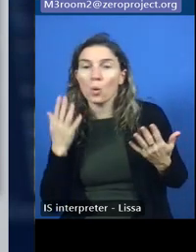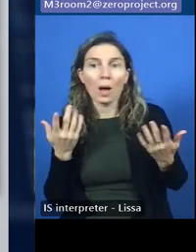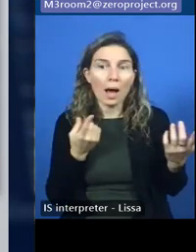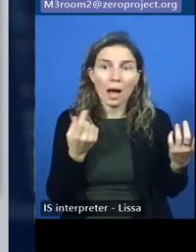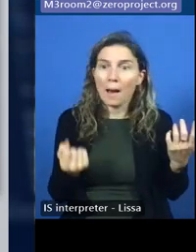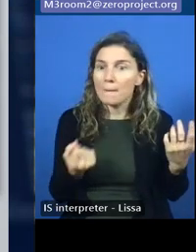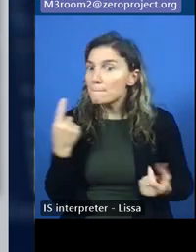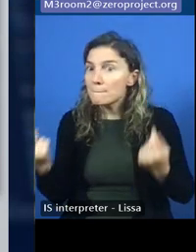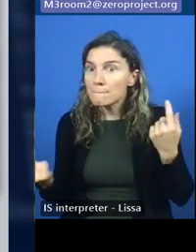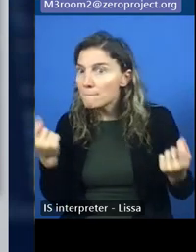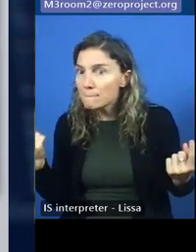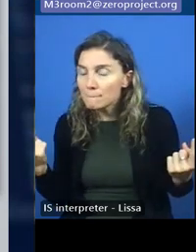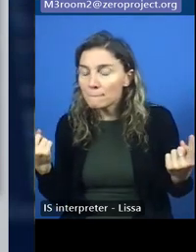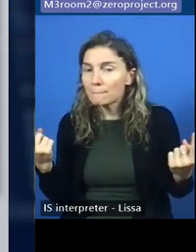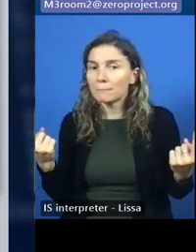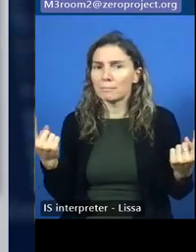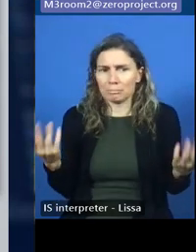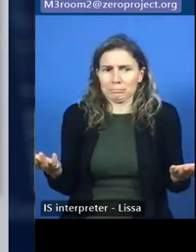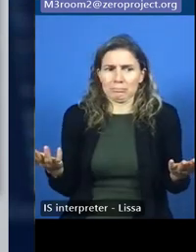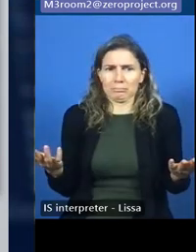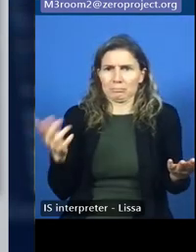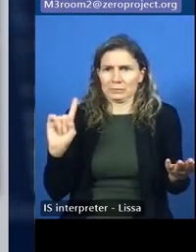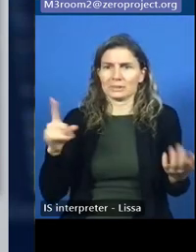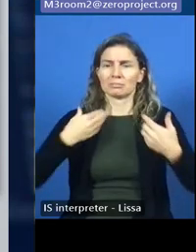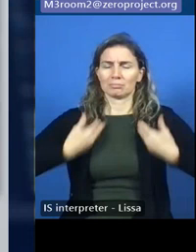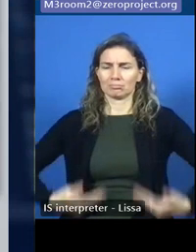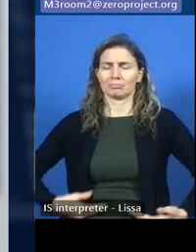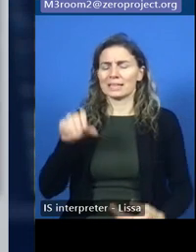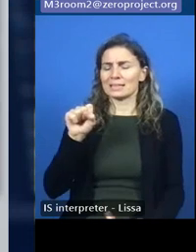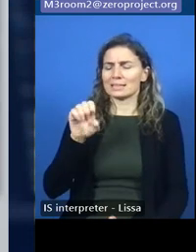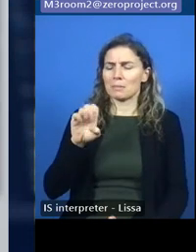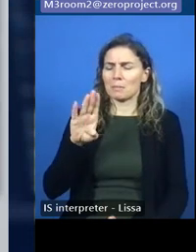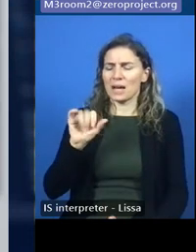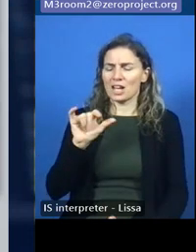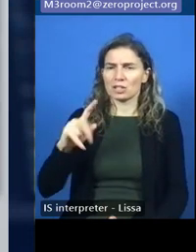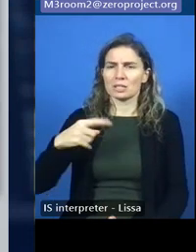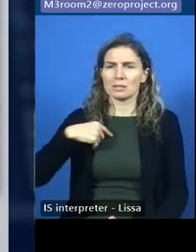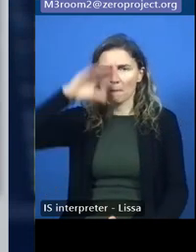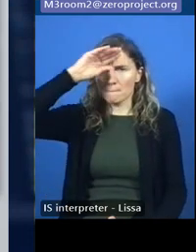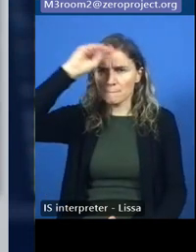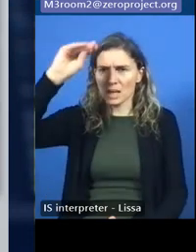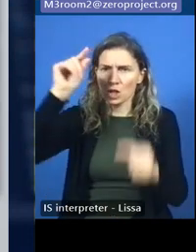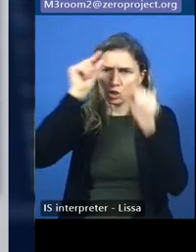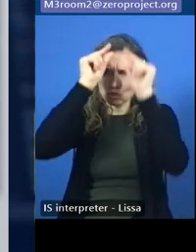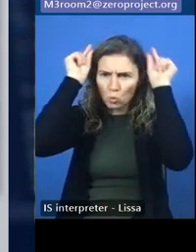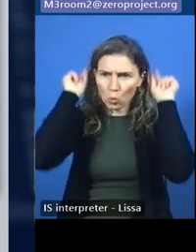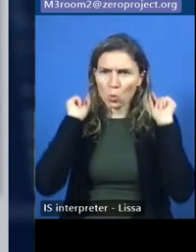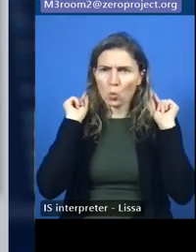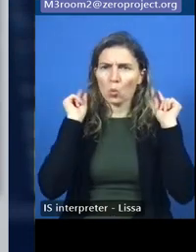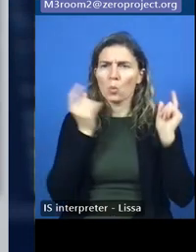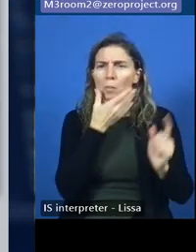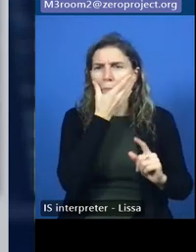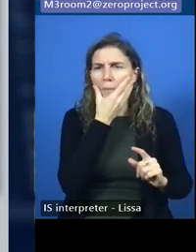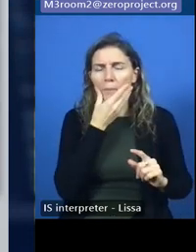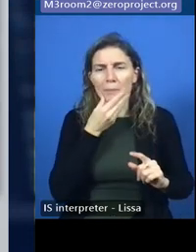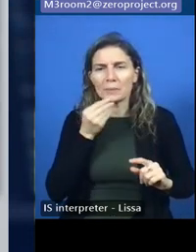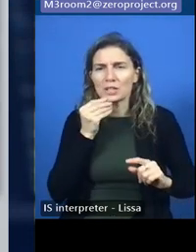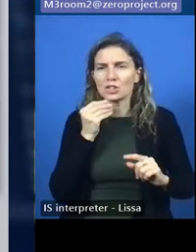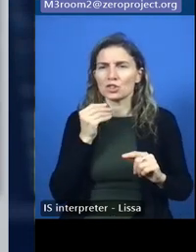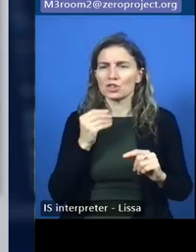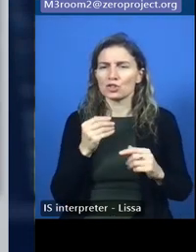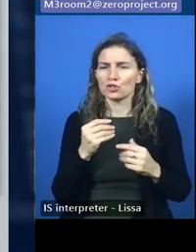My name is Sebastian. I'm a male with short hair and beard and a gray suit. For the